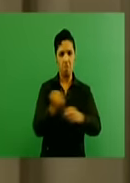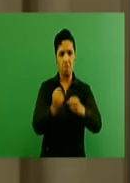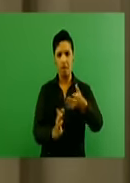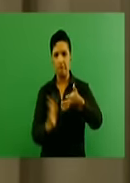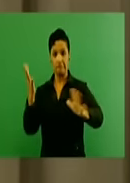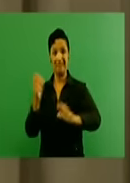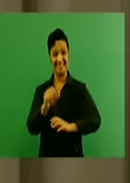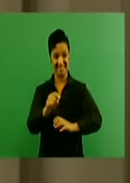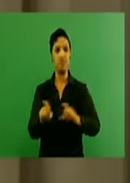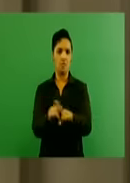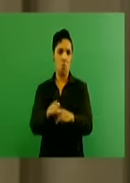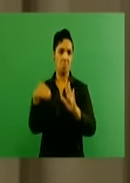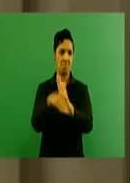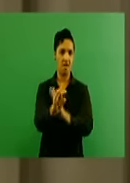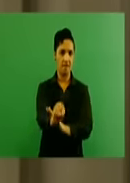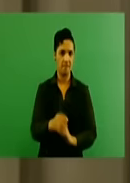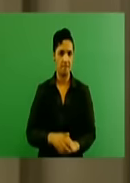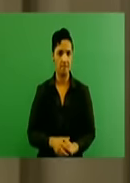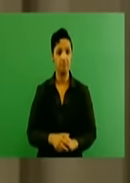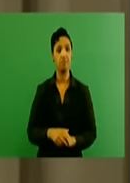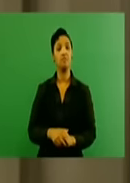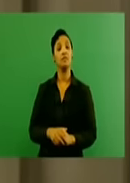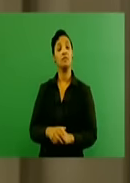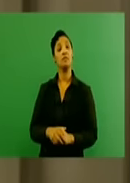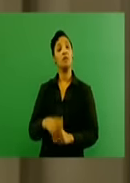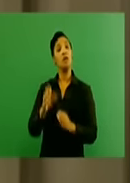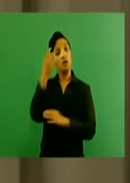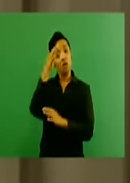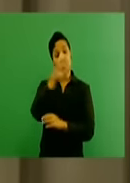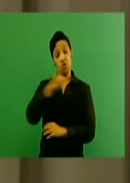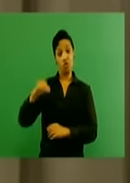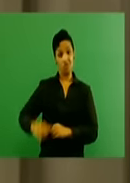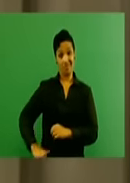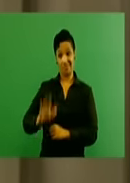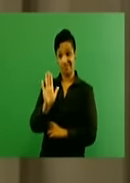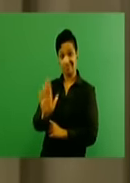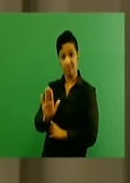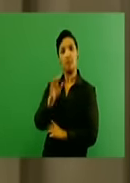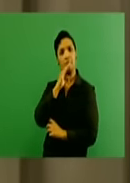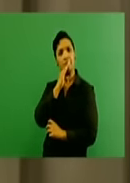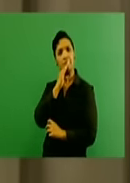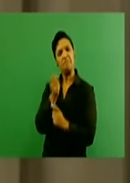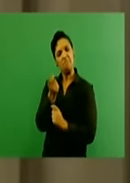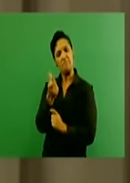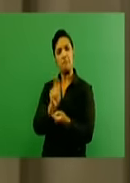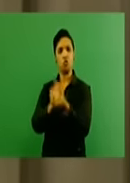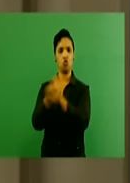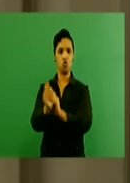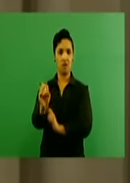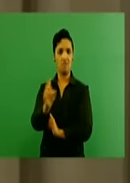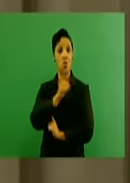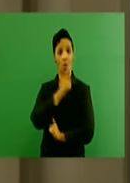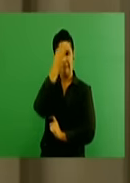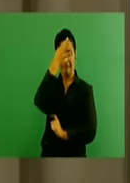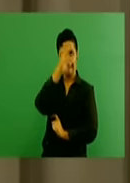attacks. Recent outcomes in China indicate some improvement in the growth prospects in response to